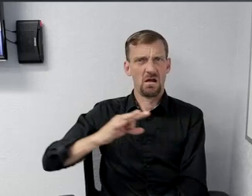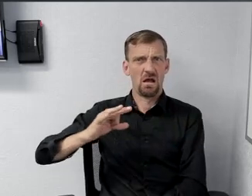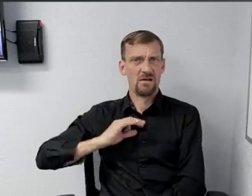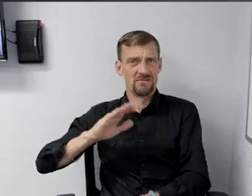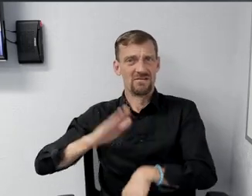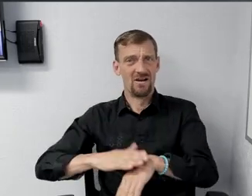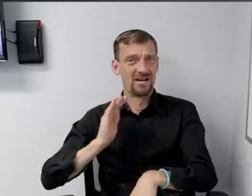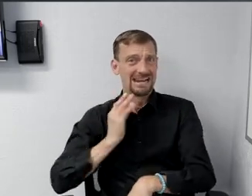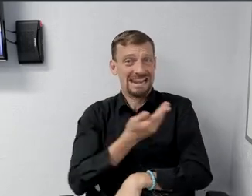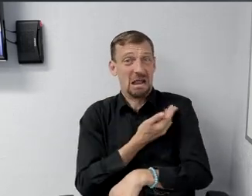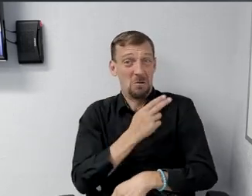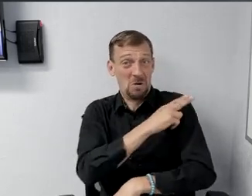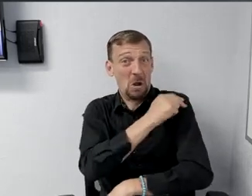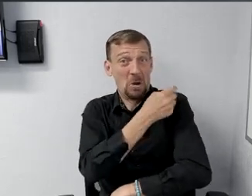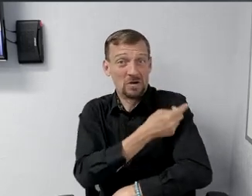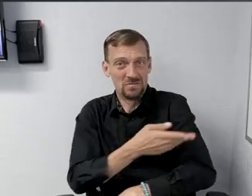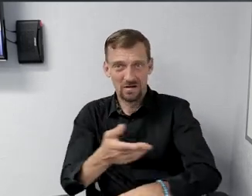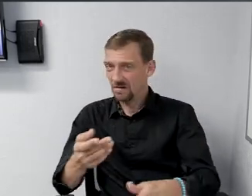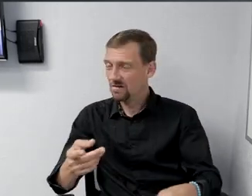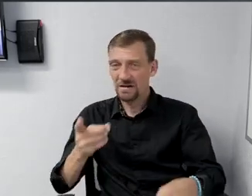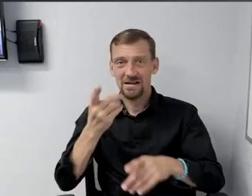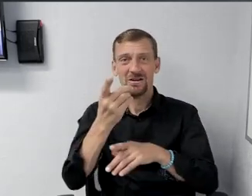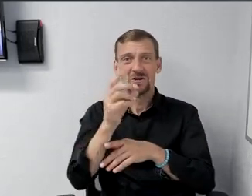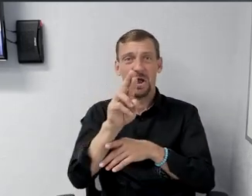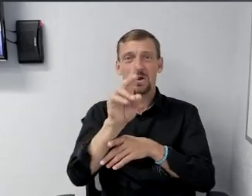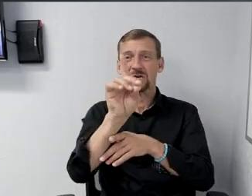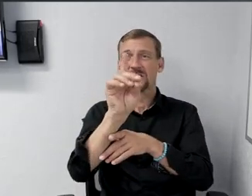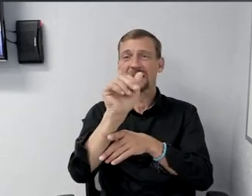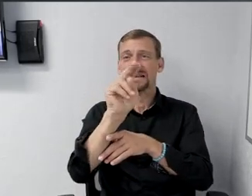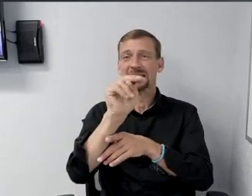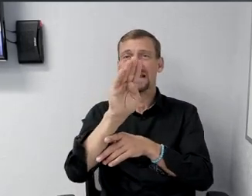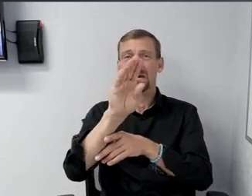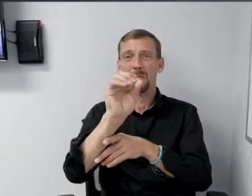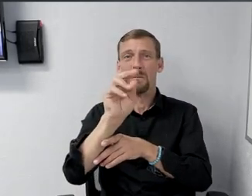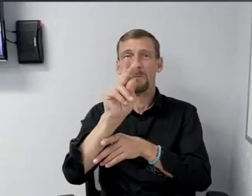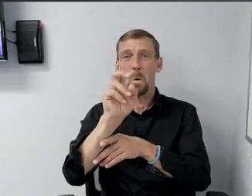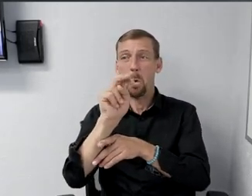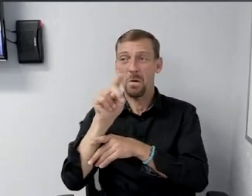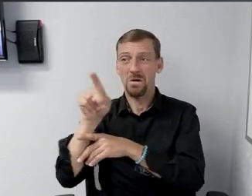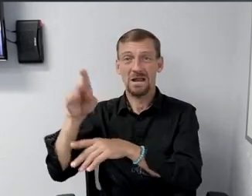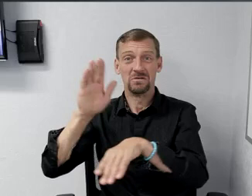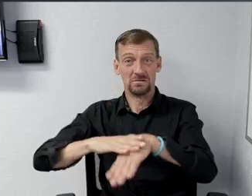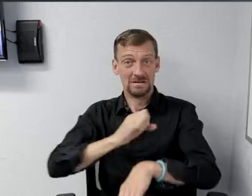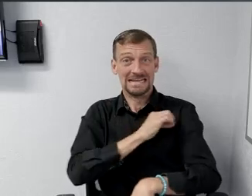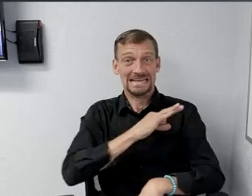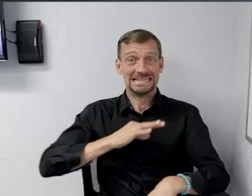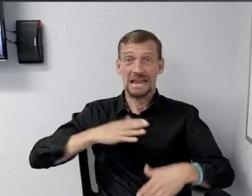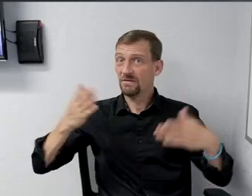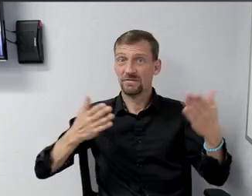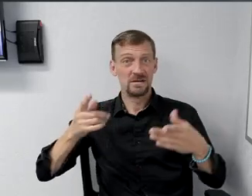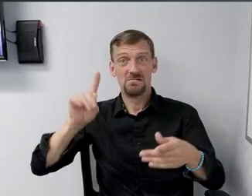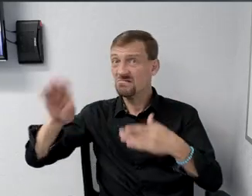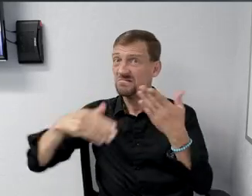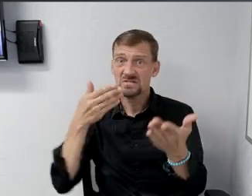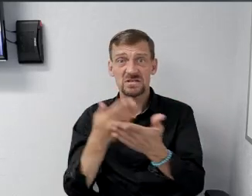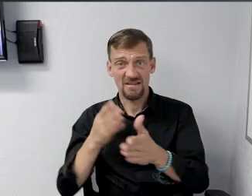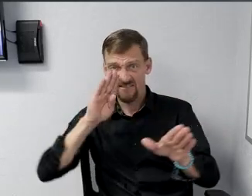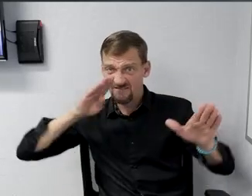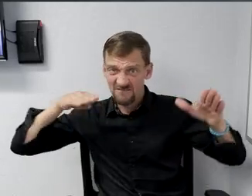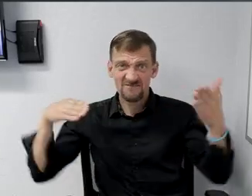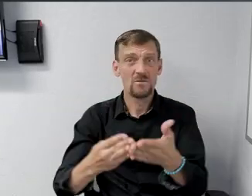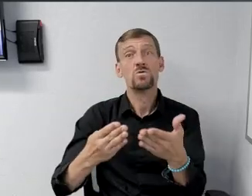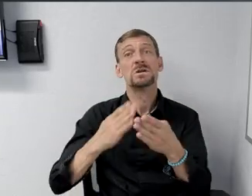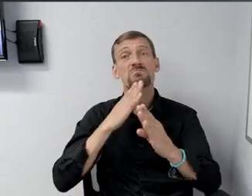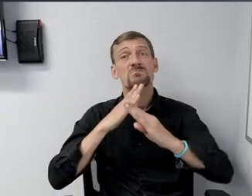folks that's all they do. Dr. Dan Boken, our epidemiologist, on staff here, he's all about infection prevention.